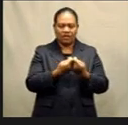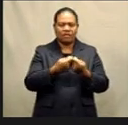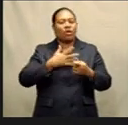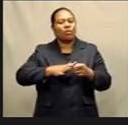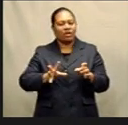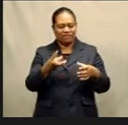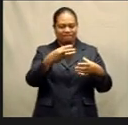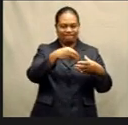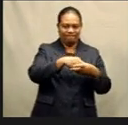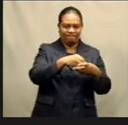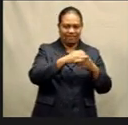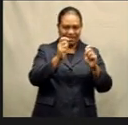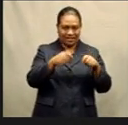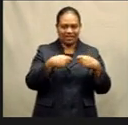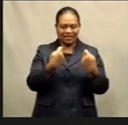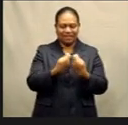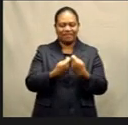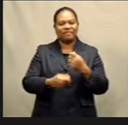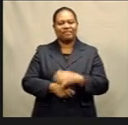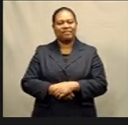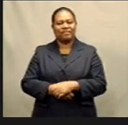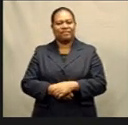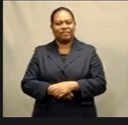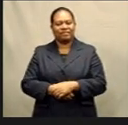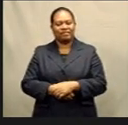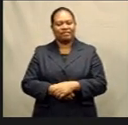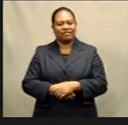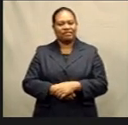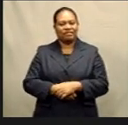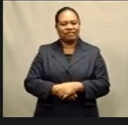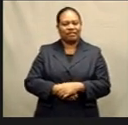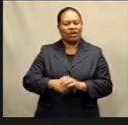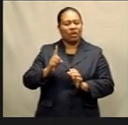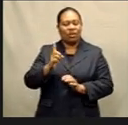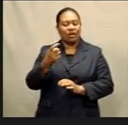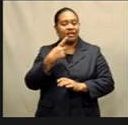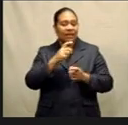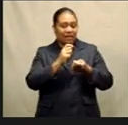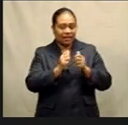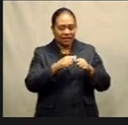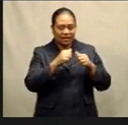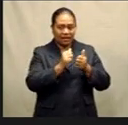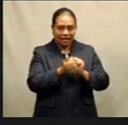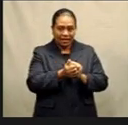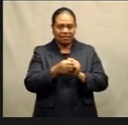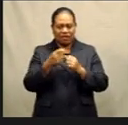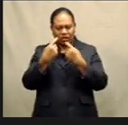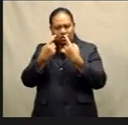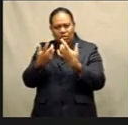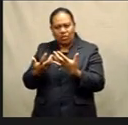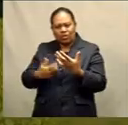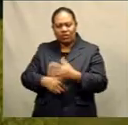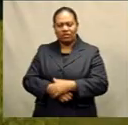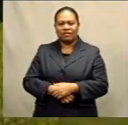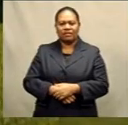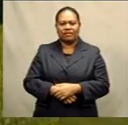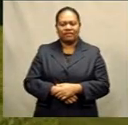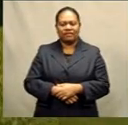involved. And as I said, we want continuity from the game we had in Georgia, so key figures are still